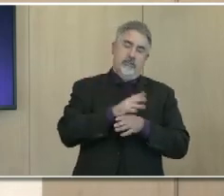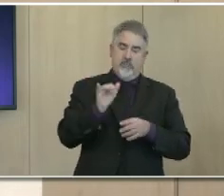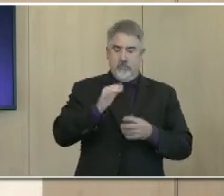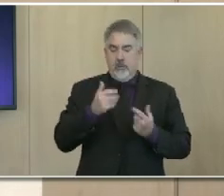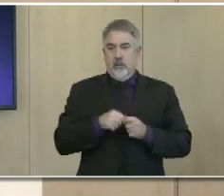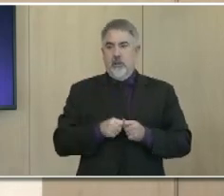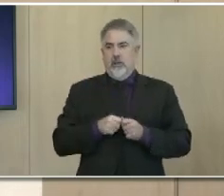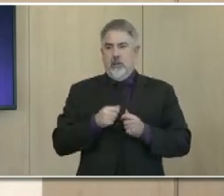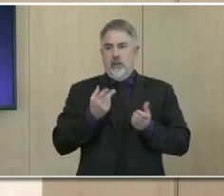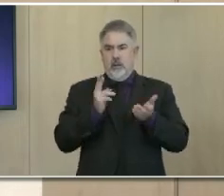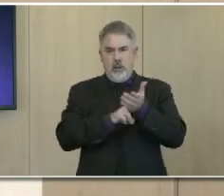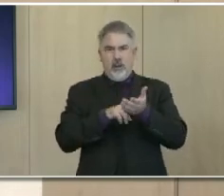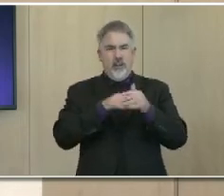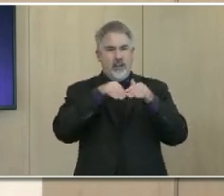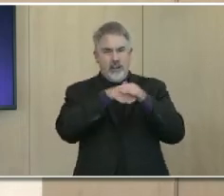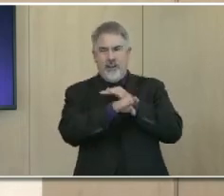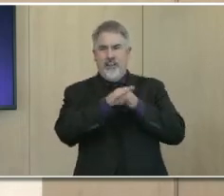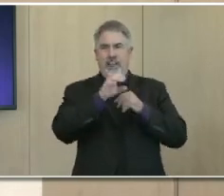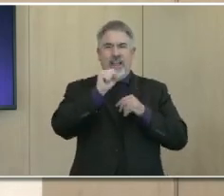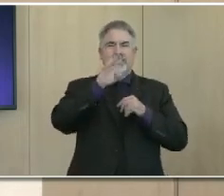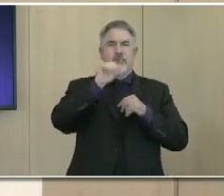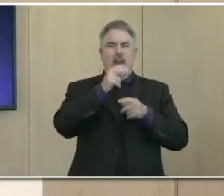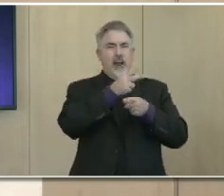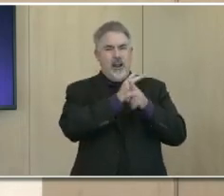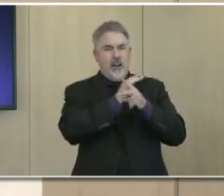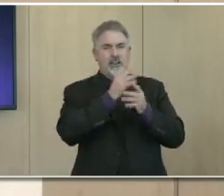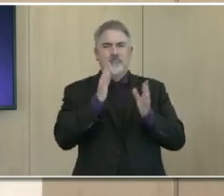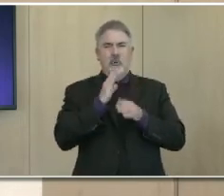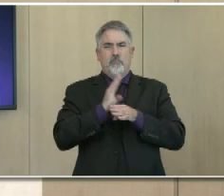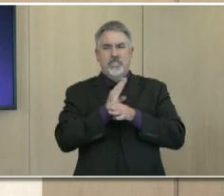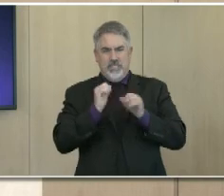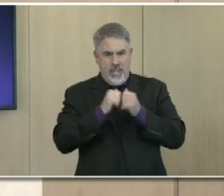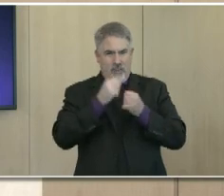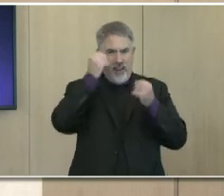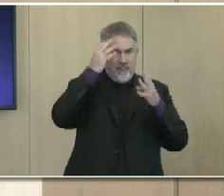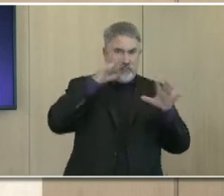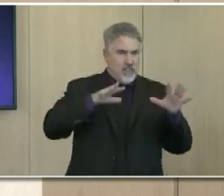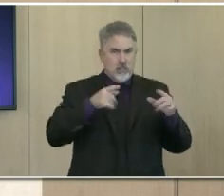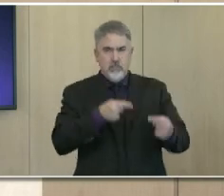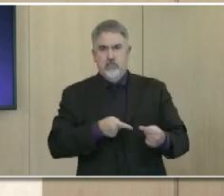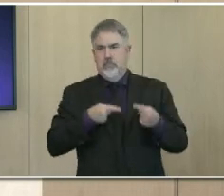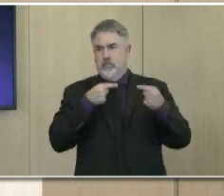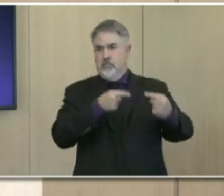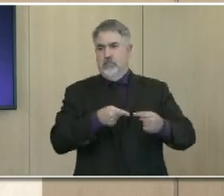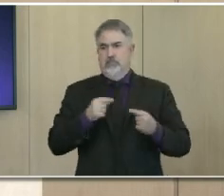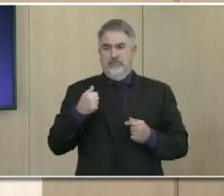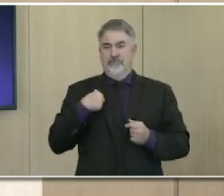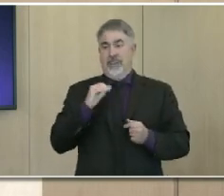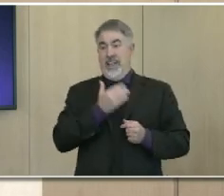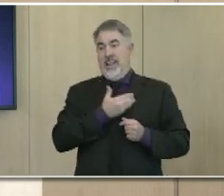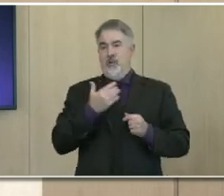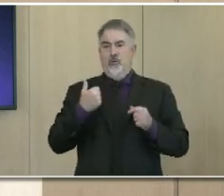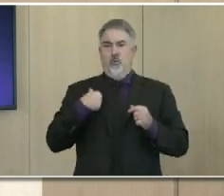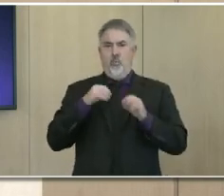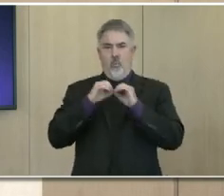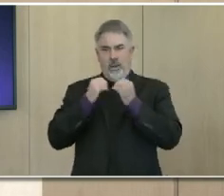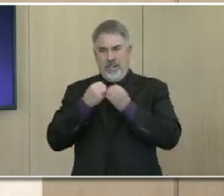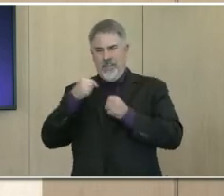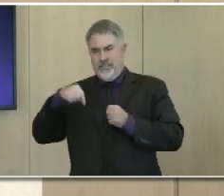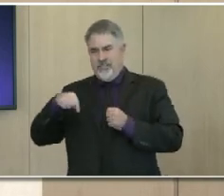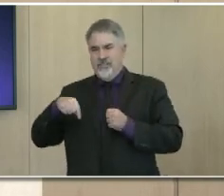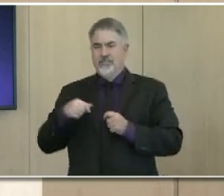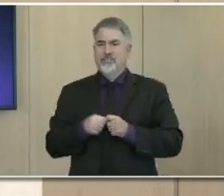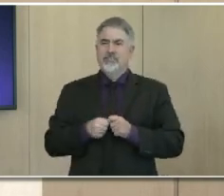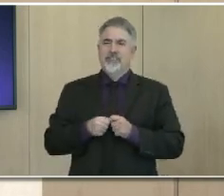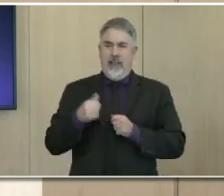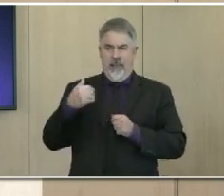to get information. We've been in contact with our organization, our banking organization, and they're having issues on